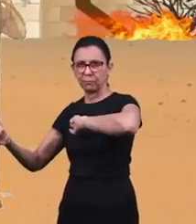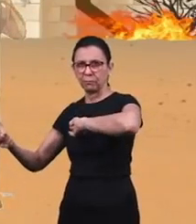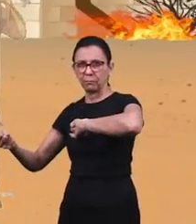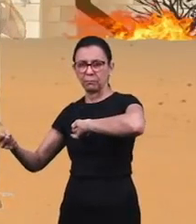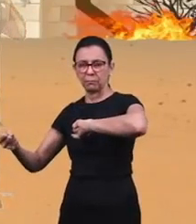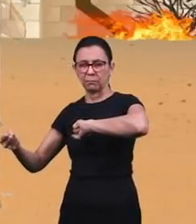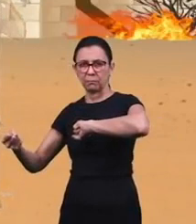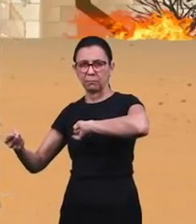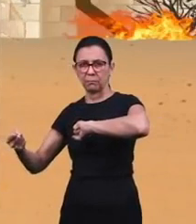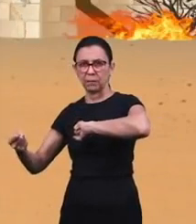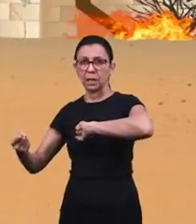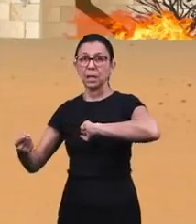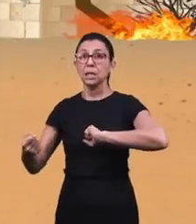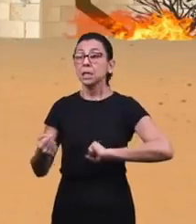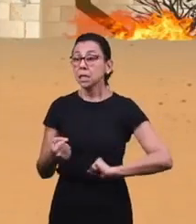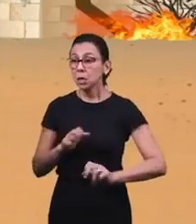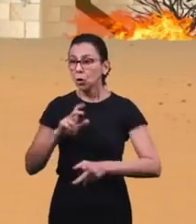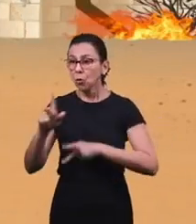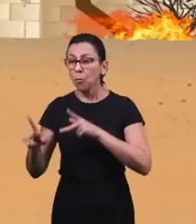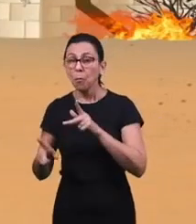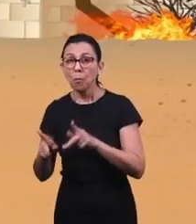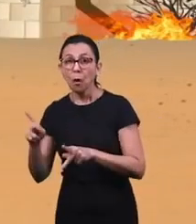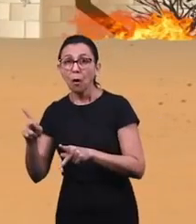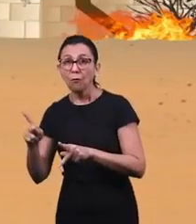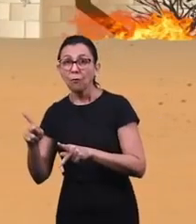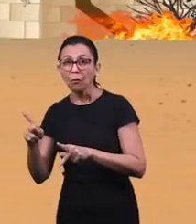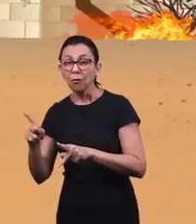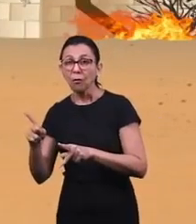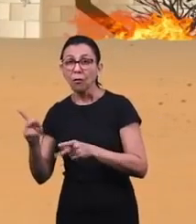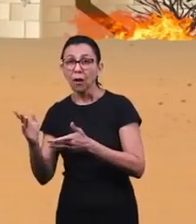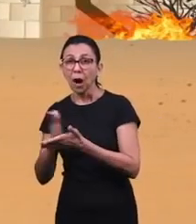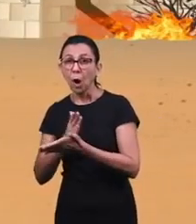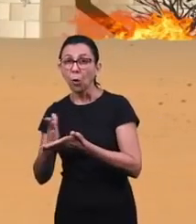captive. Some remained, but they were poor.